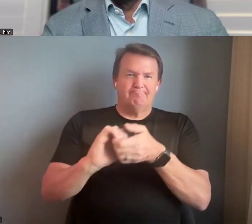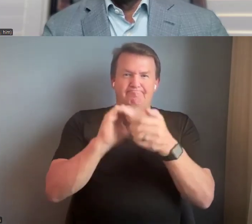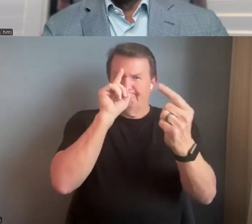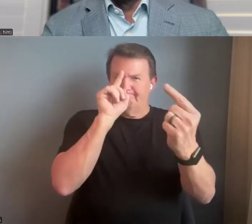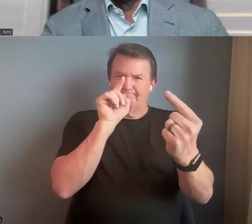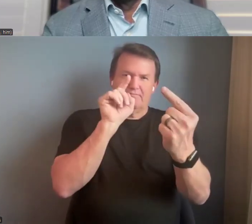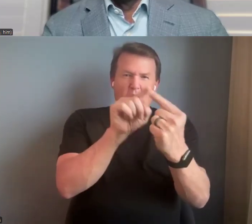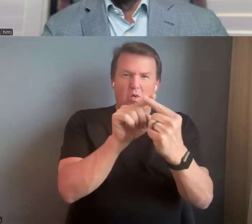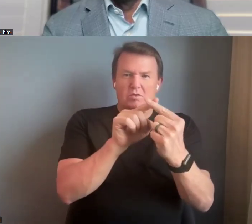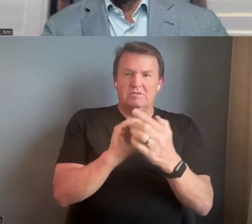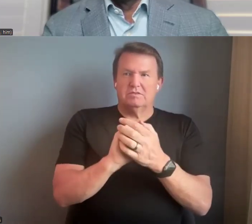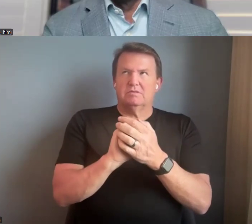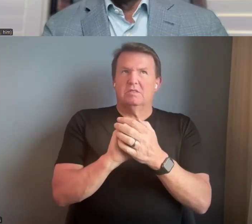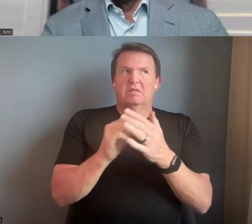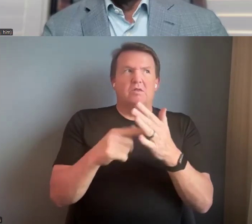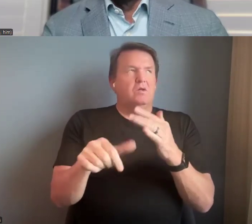What else can I tell you about myself?